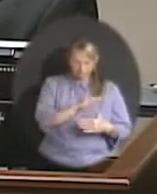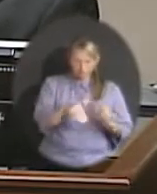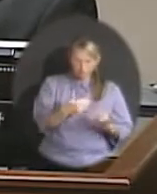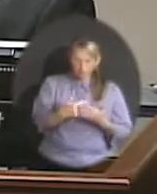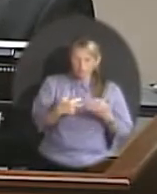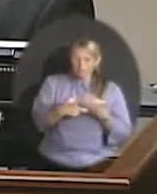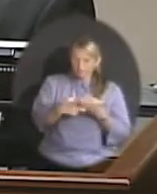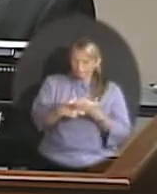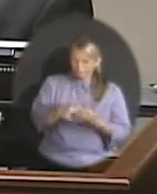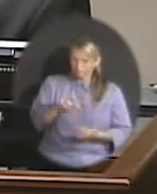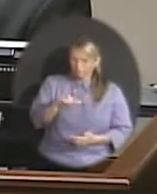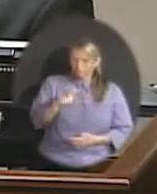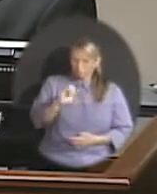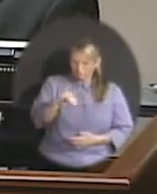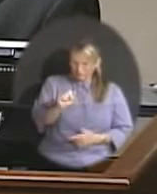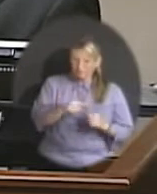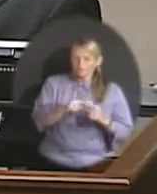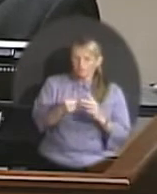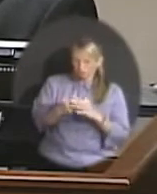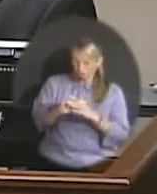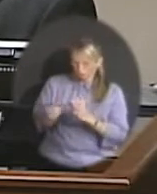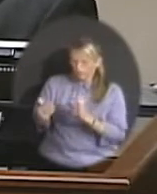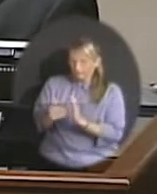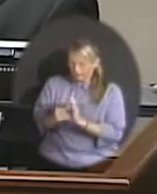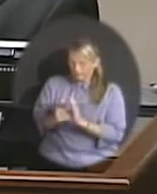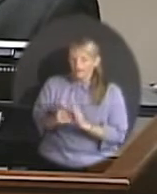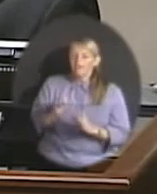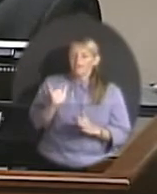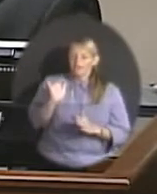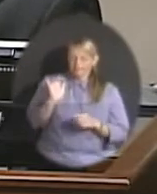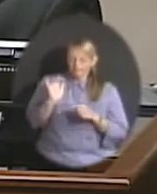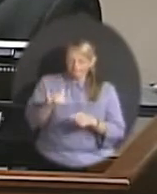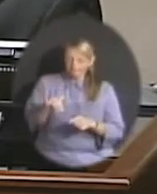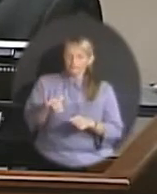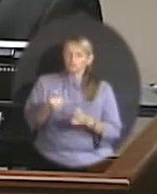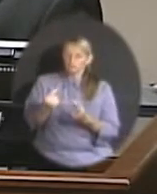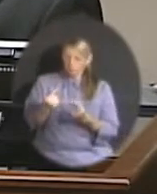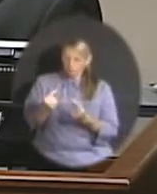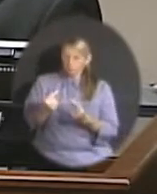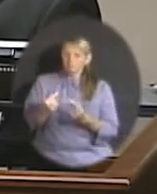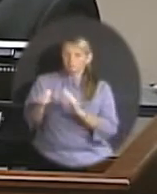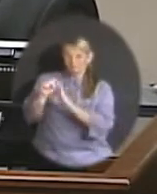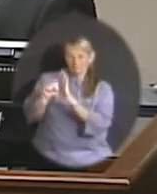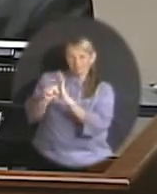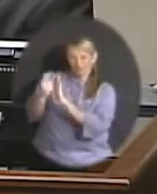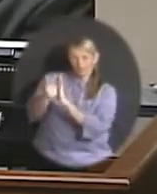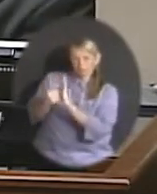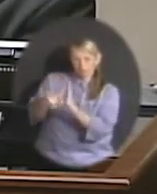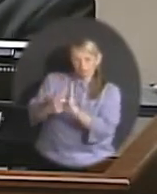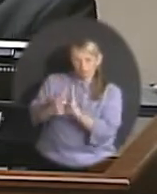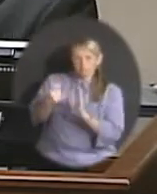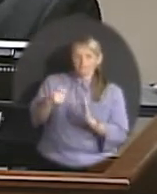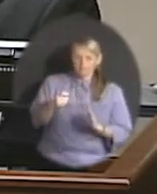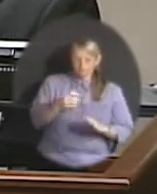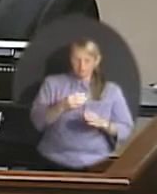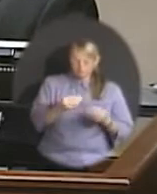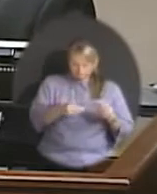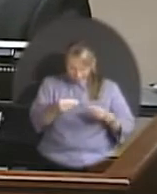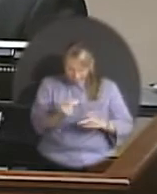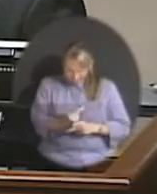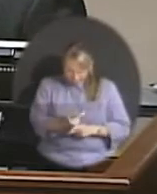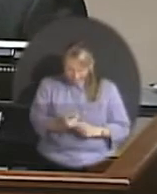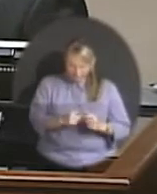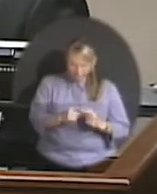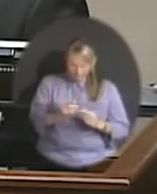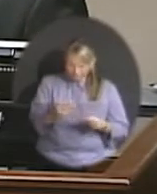That's what this action is to reestablish statutorily. They end at the end of the year. We have to start new ones up and send out new cash. So